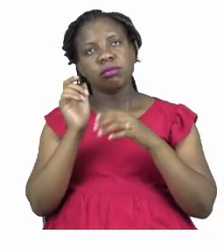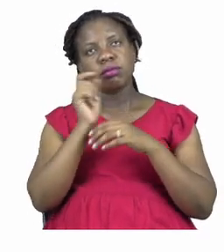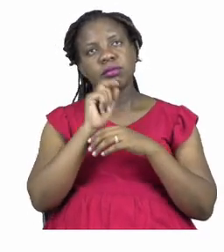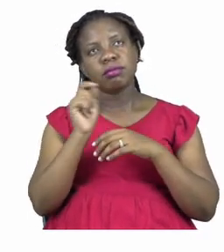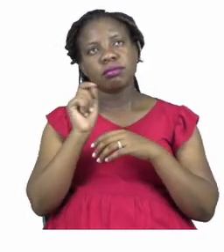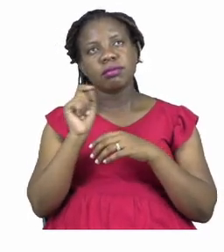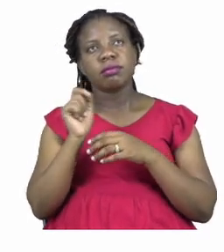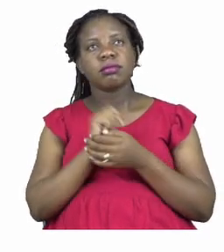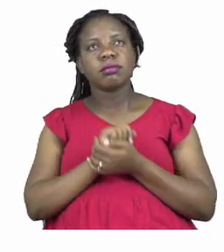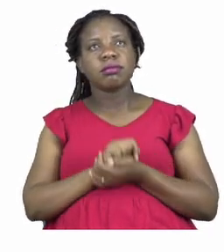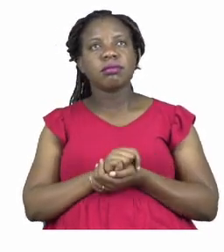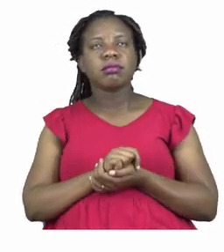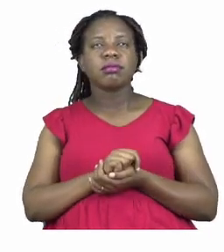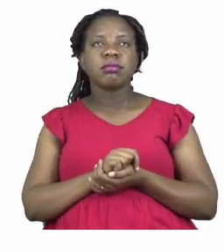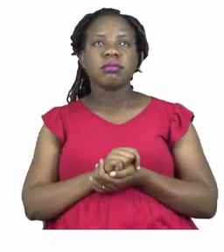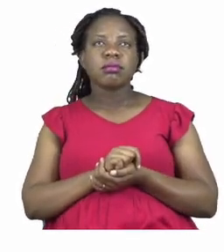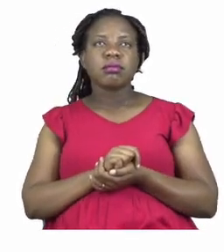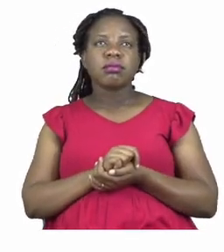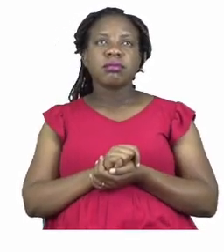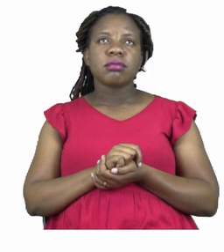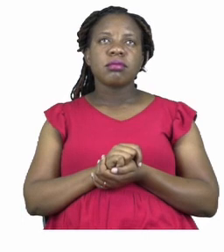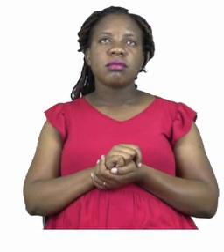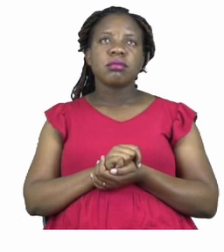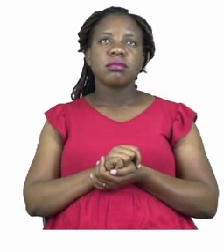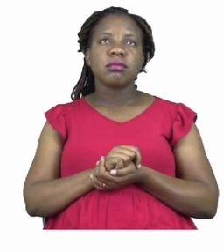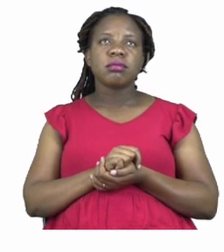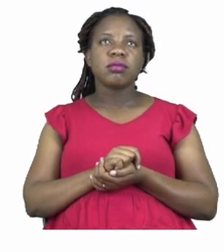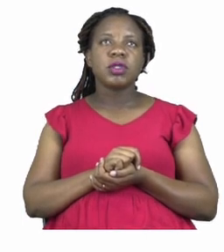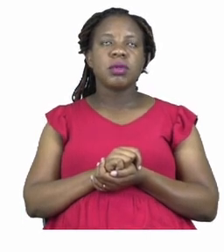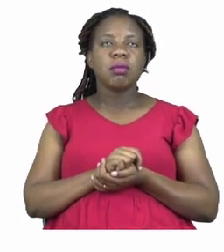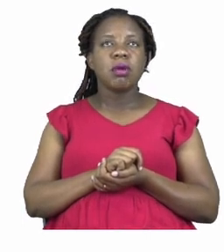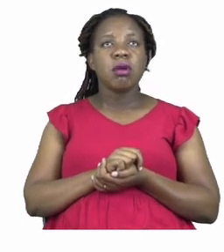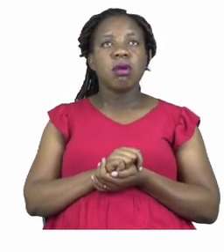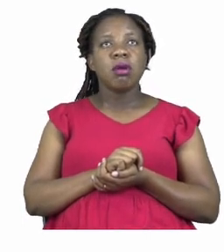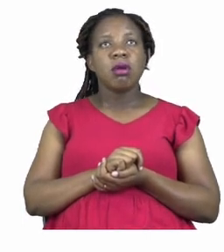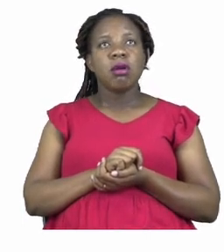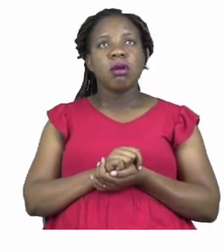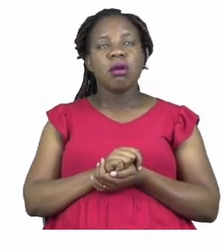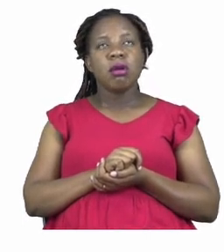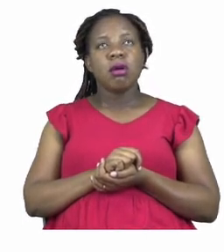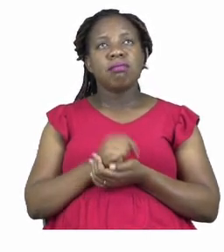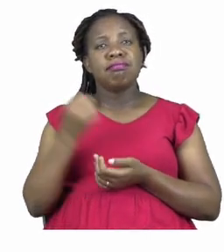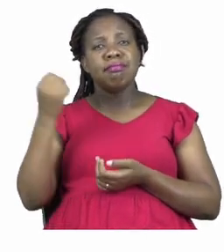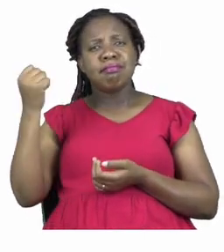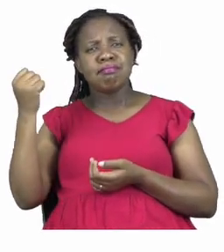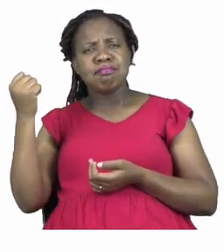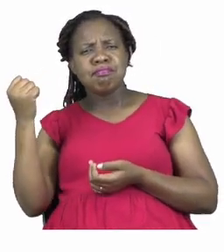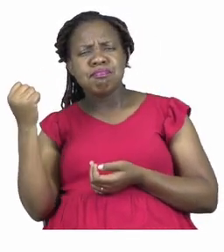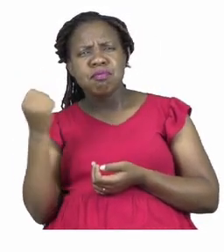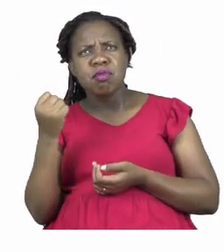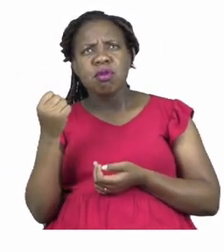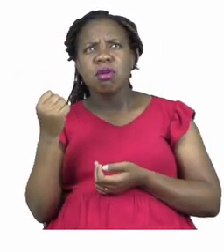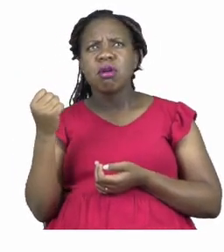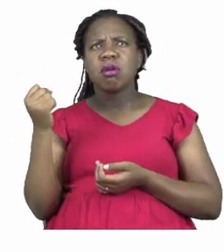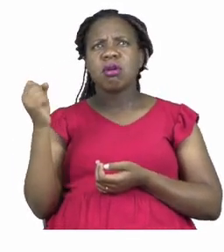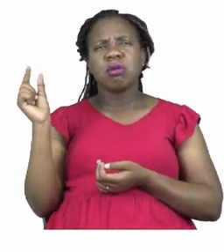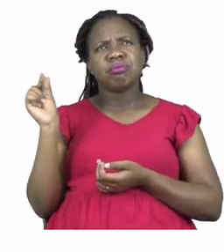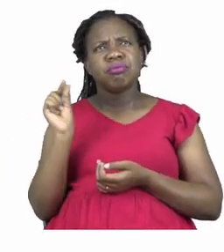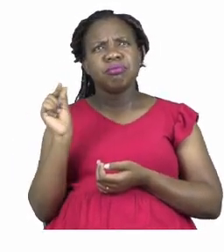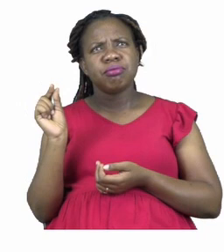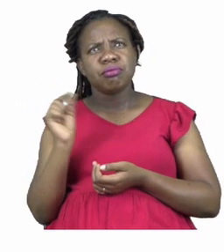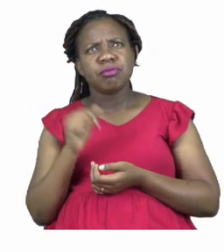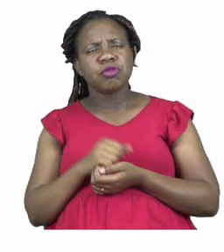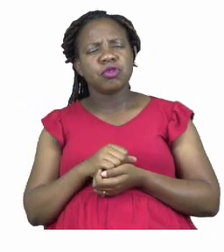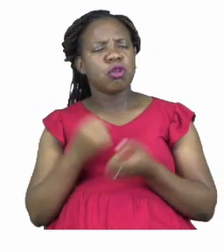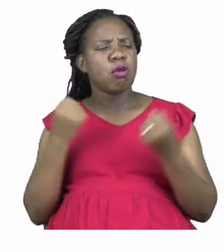says bigger or smaller, and then we have stronger or